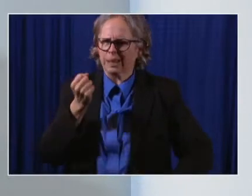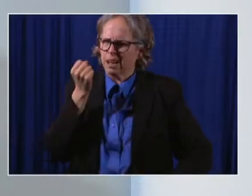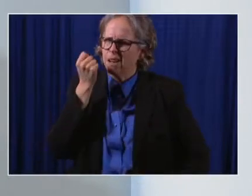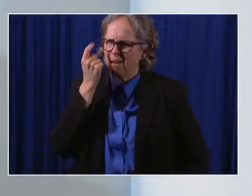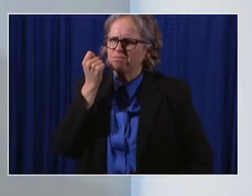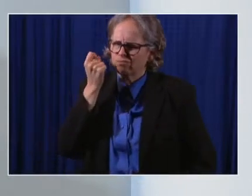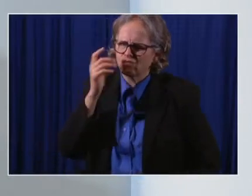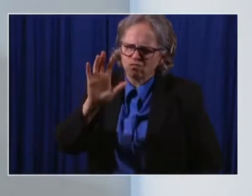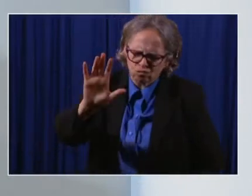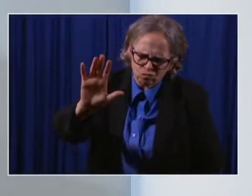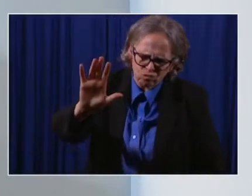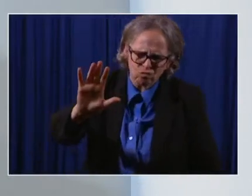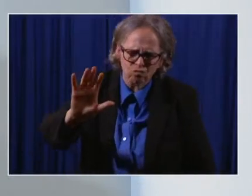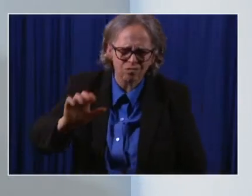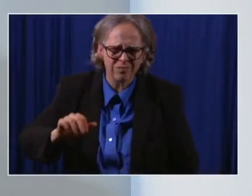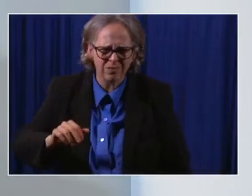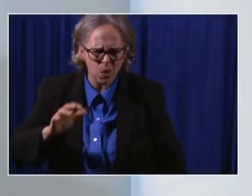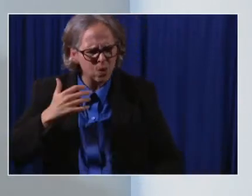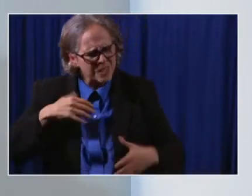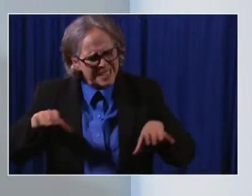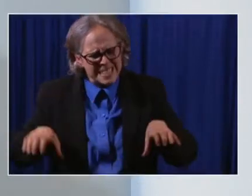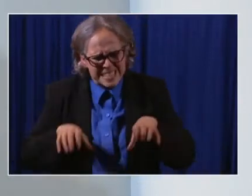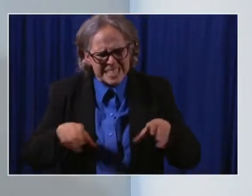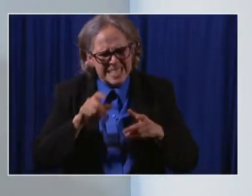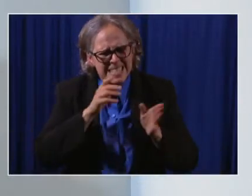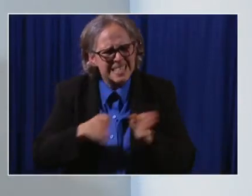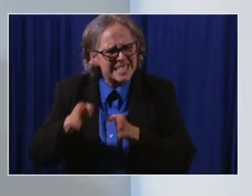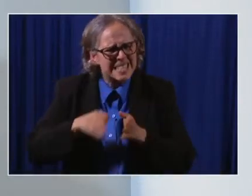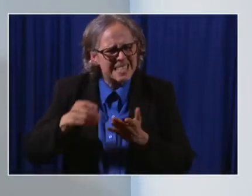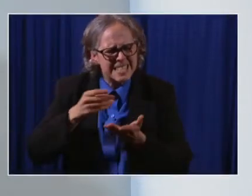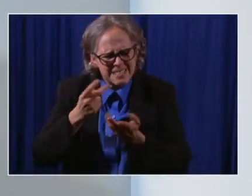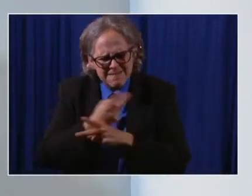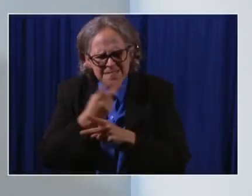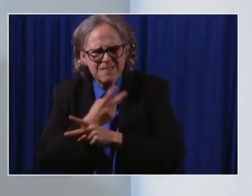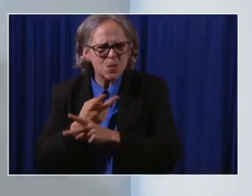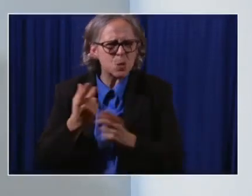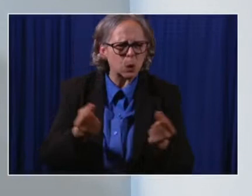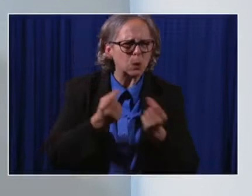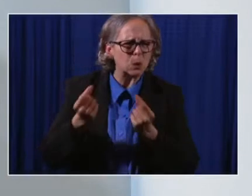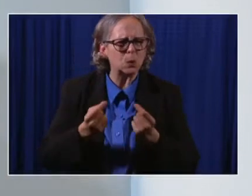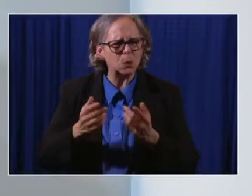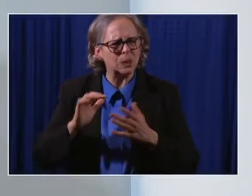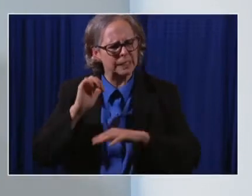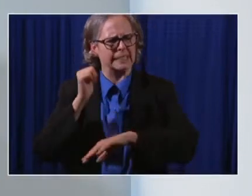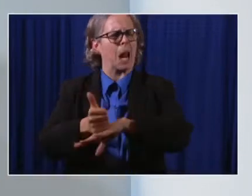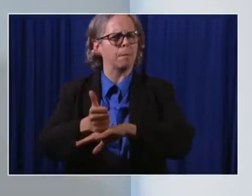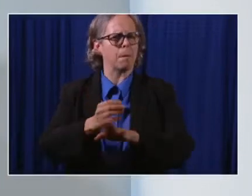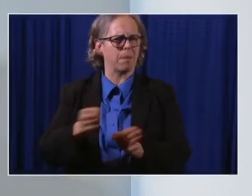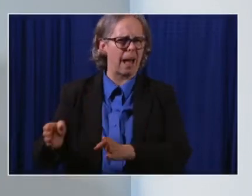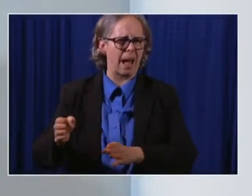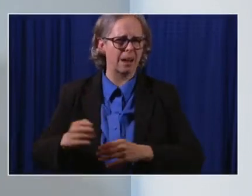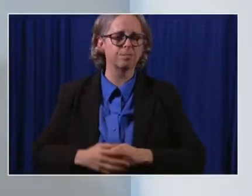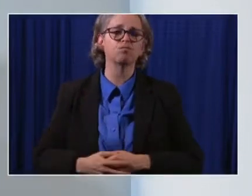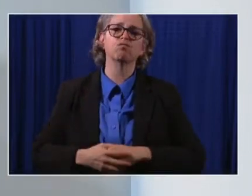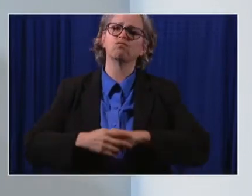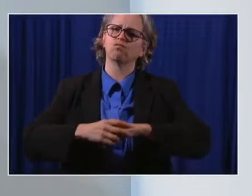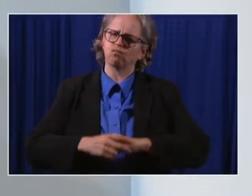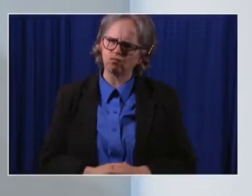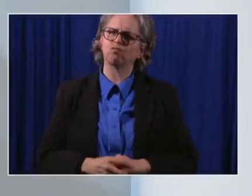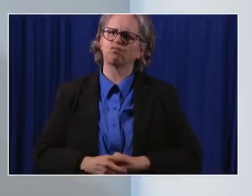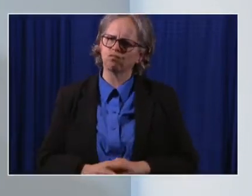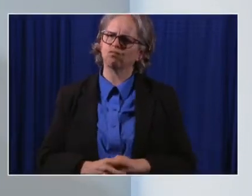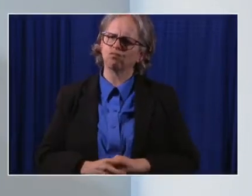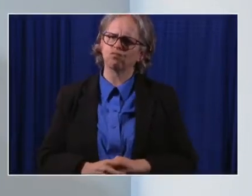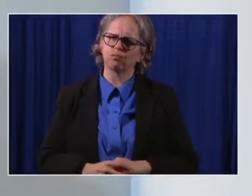we're being very, very diligent about trying to get this accomplished for you, and we understand. It's also worth noting that in the past week